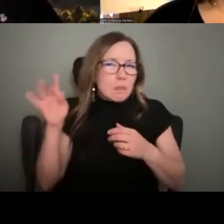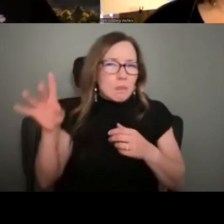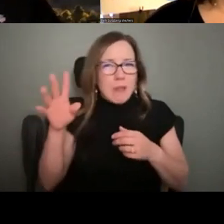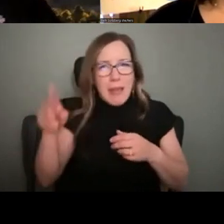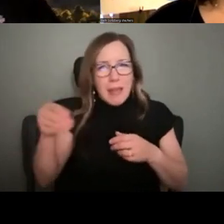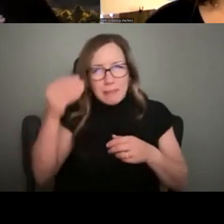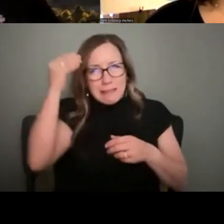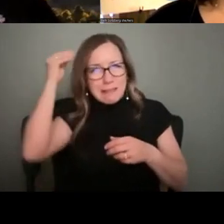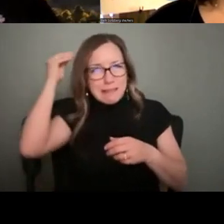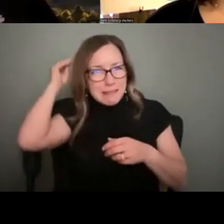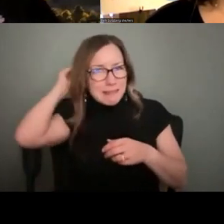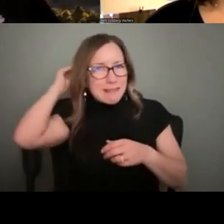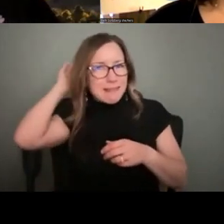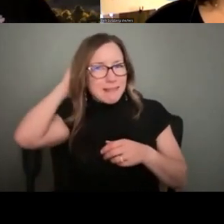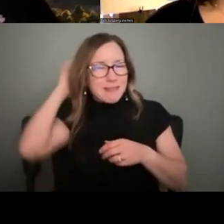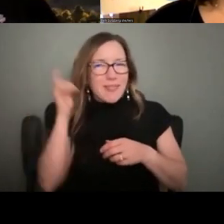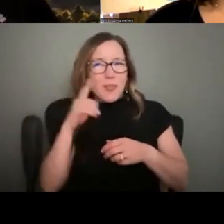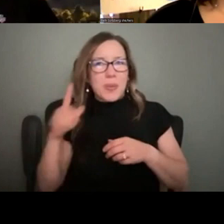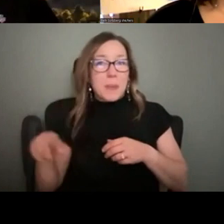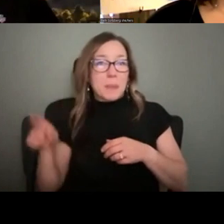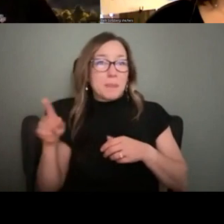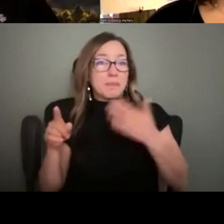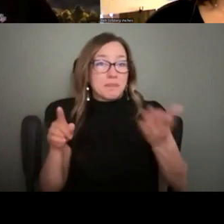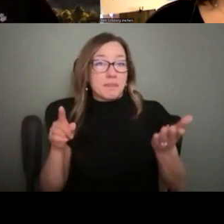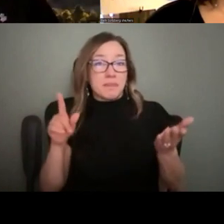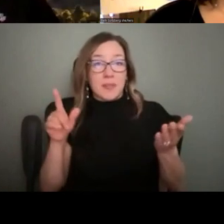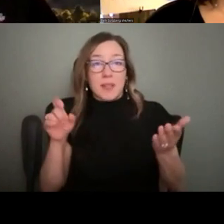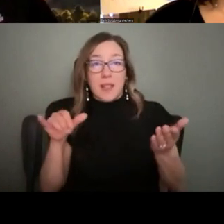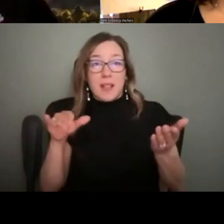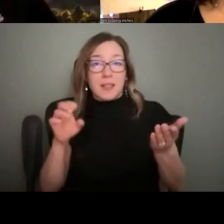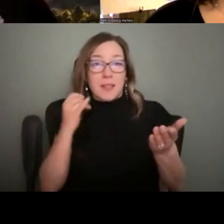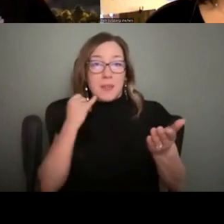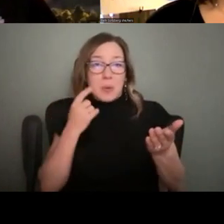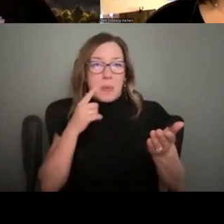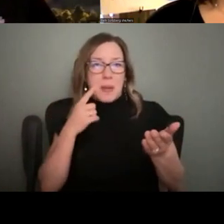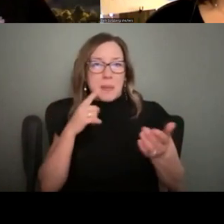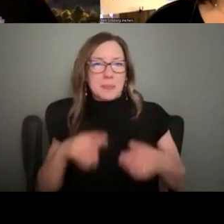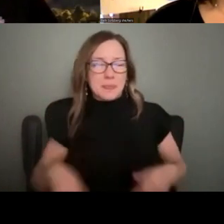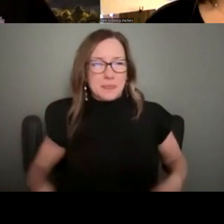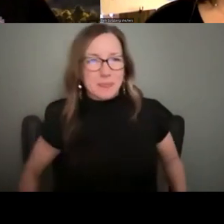I'll start with, I guess you, Leslie, again, if you don't mind.